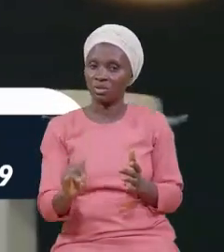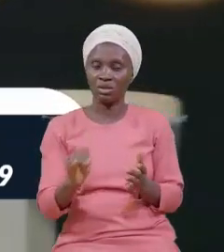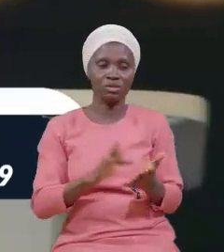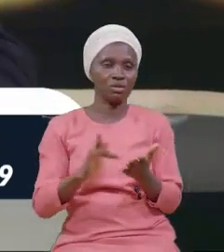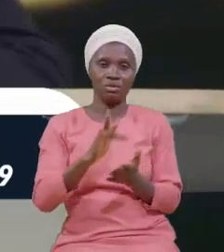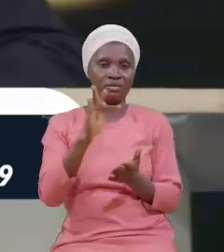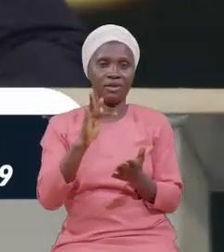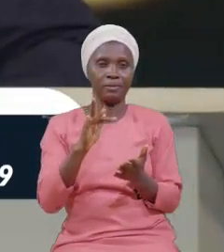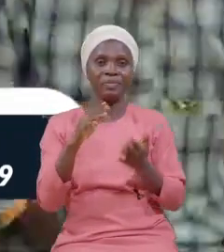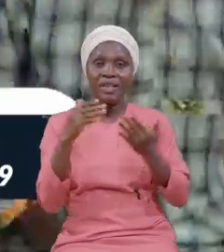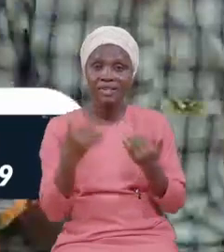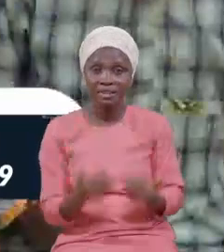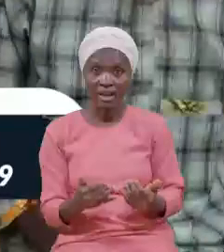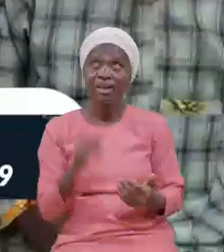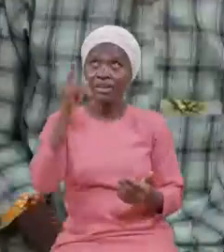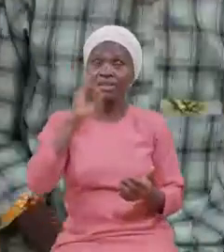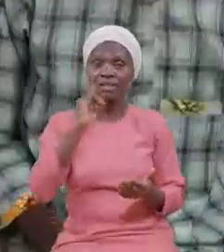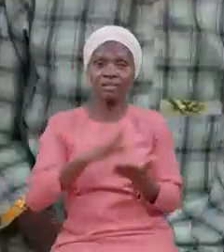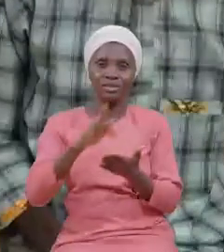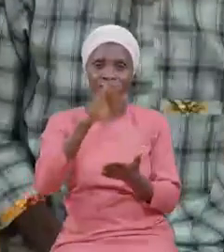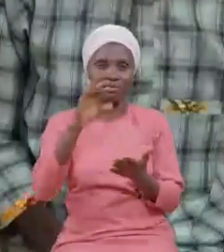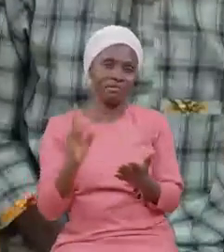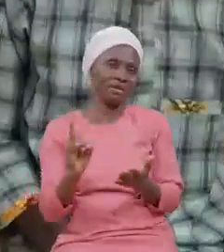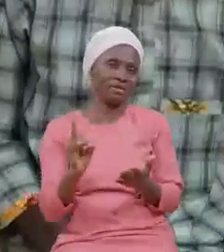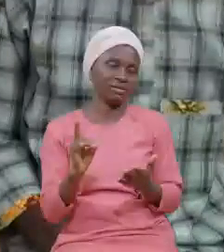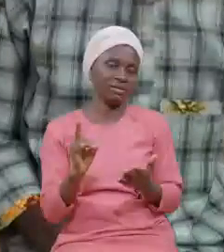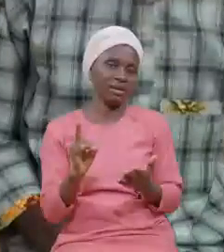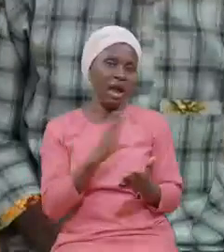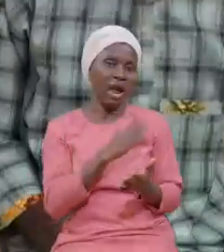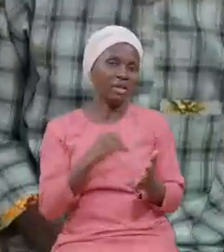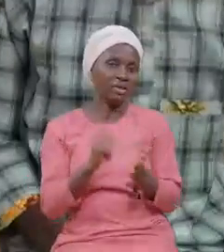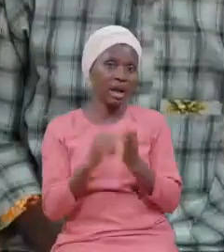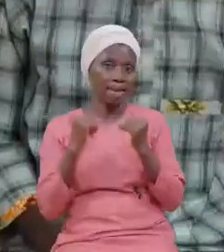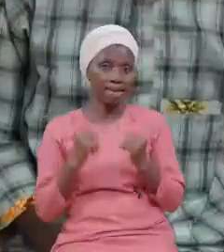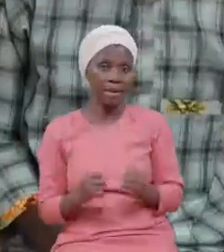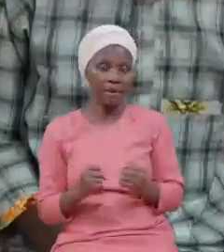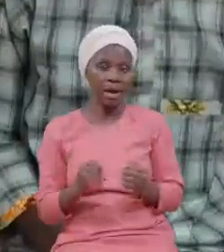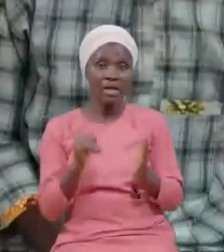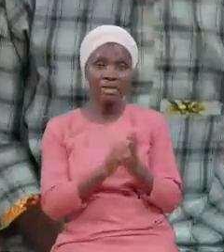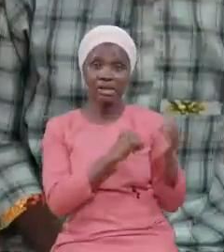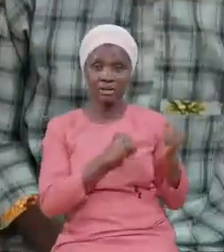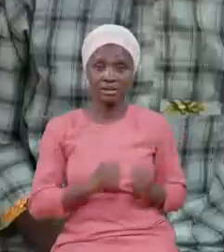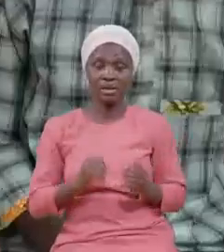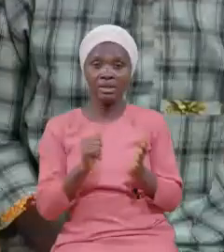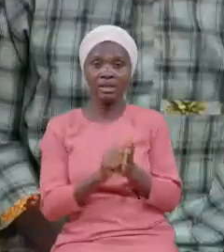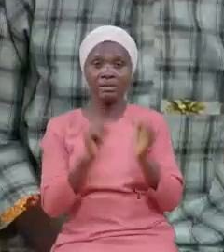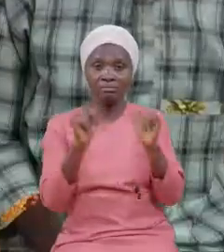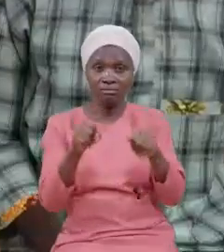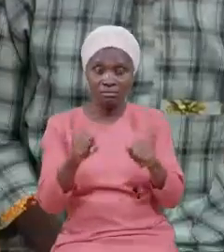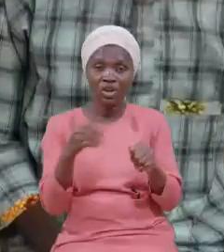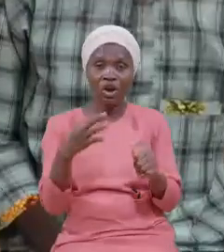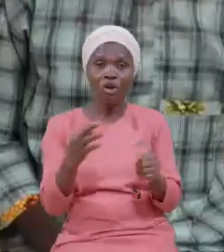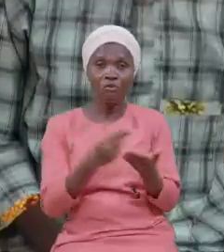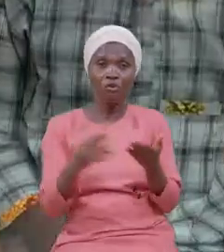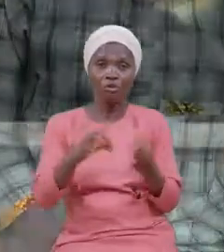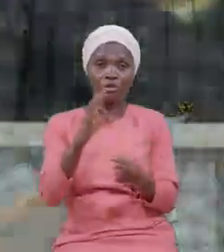and that power, that strength, that enablement of the Holy Ghost is now for